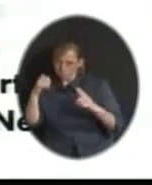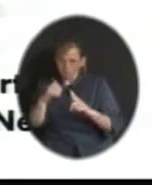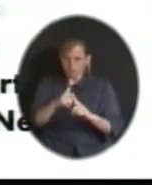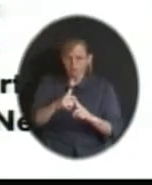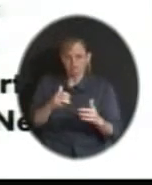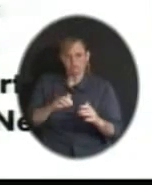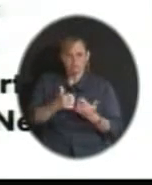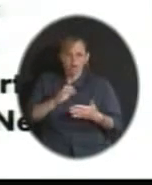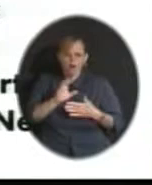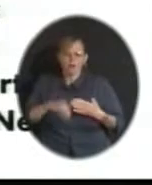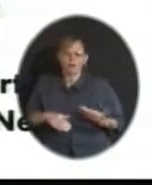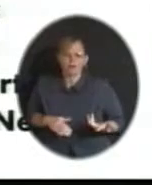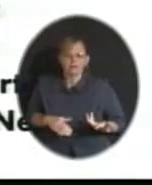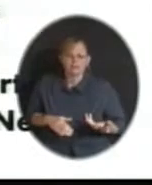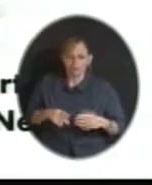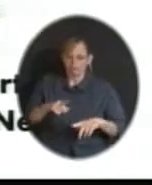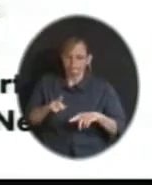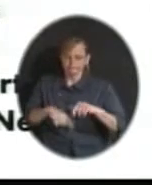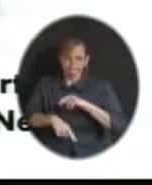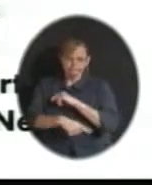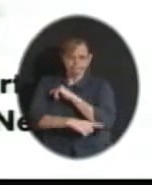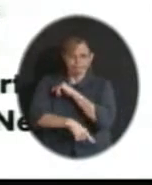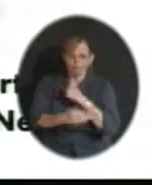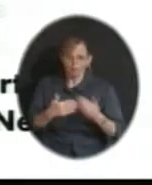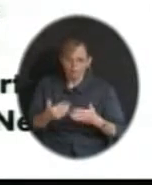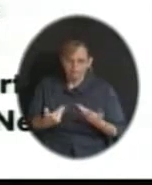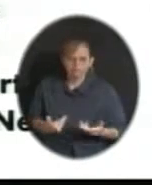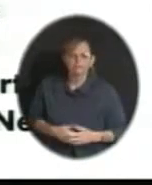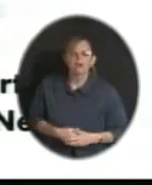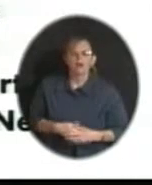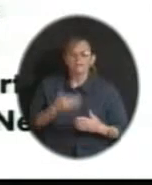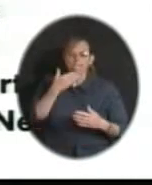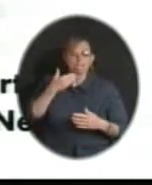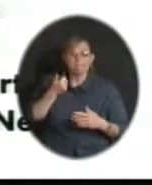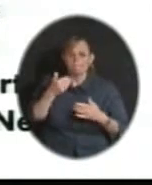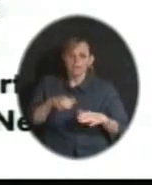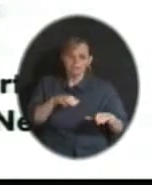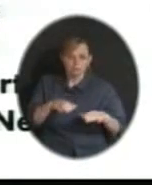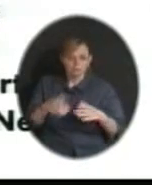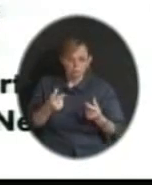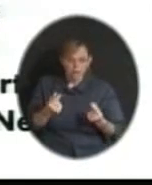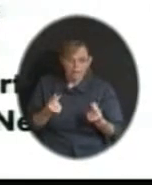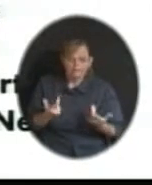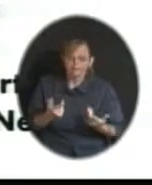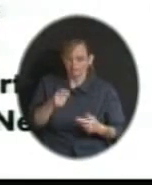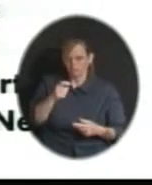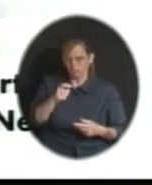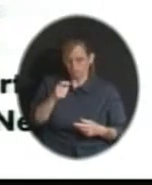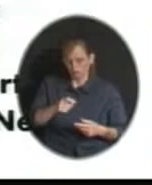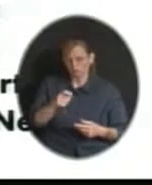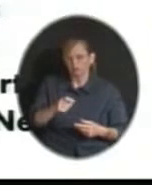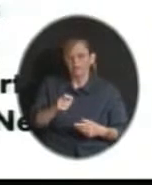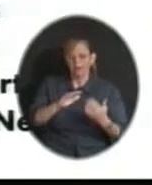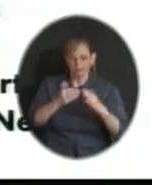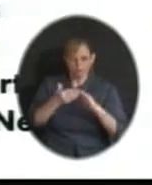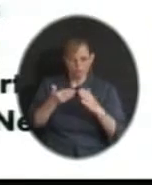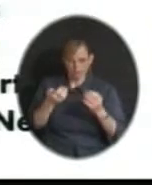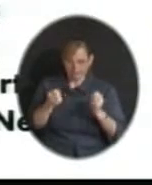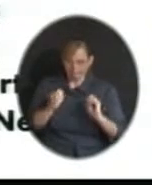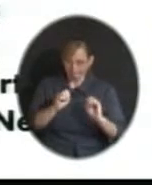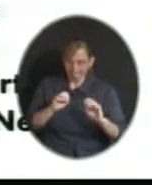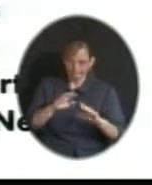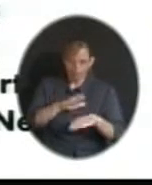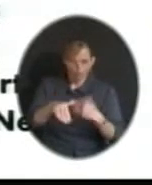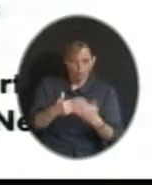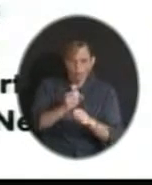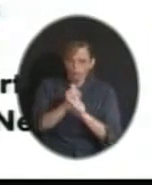interventions, what's research telling us are the best practices. One of the best practices we know is this has got to be a community effort. We were just talking about the